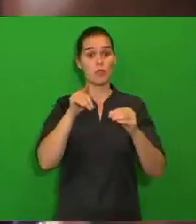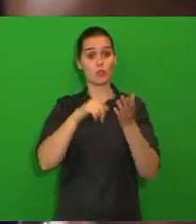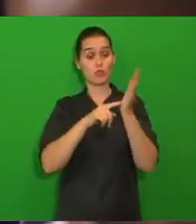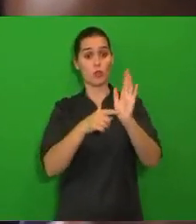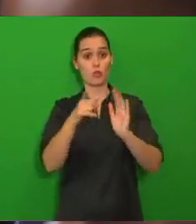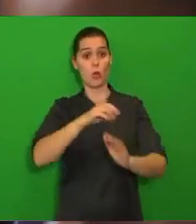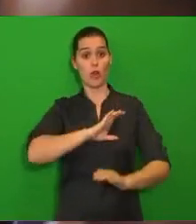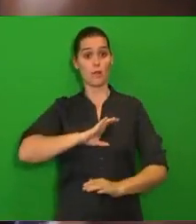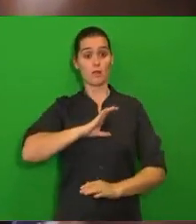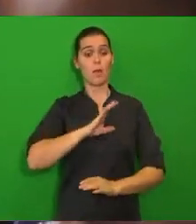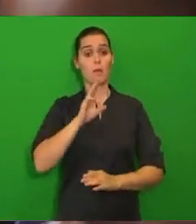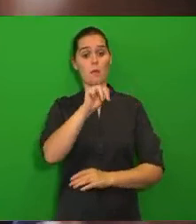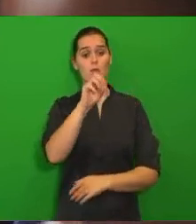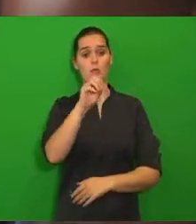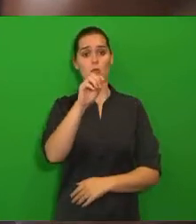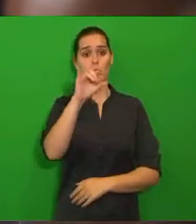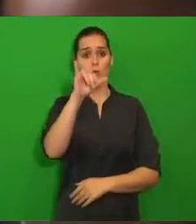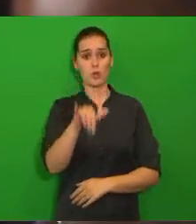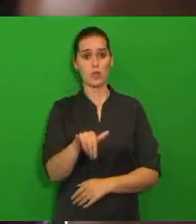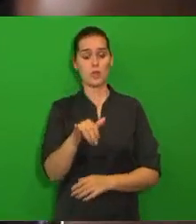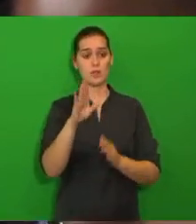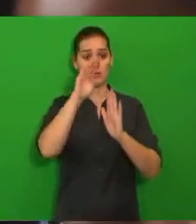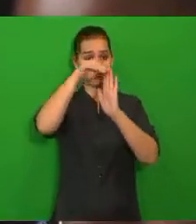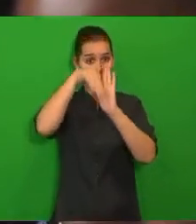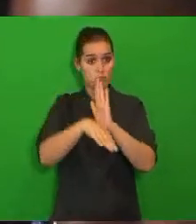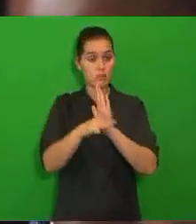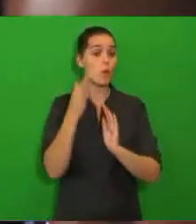a Moody's downgrade in March?